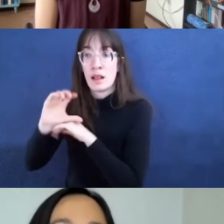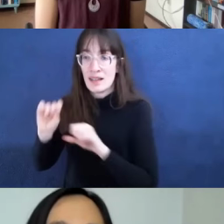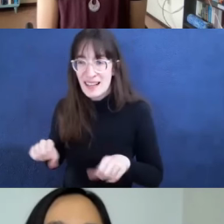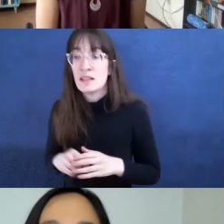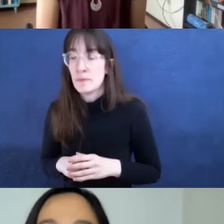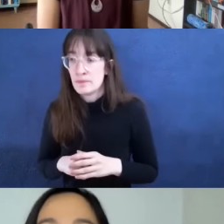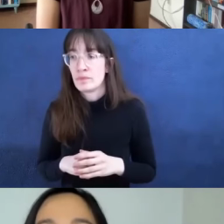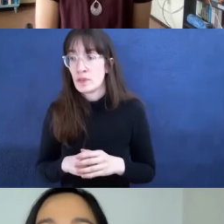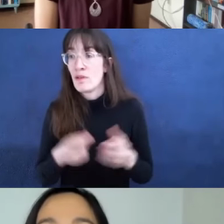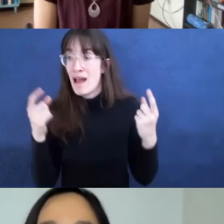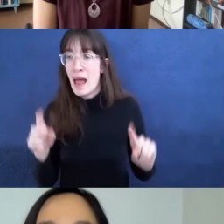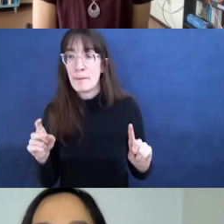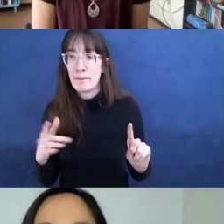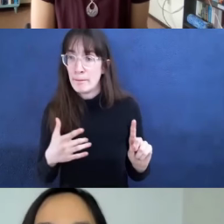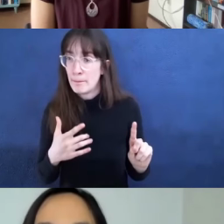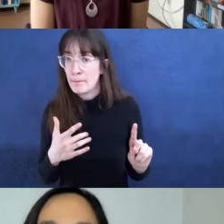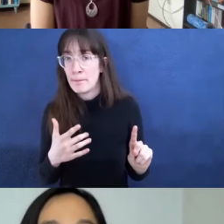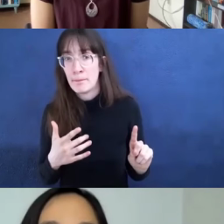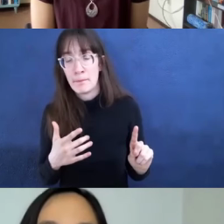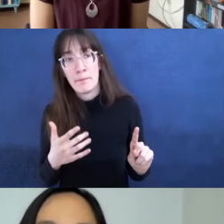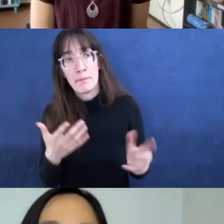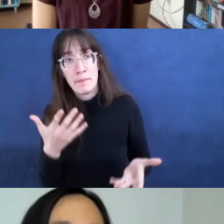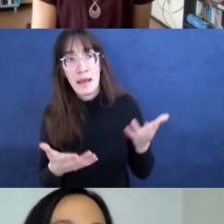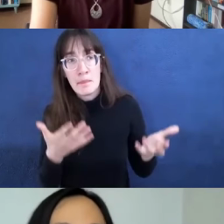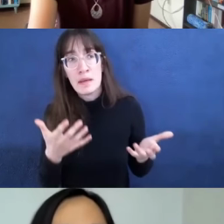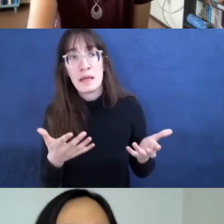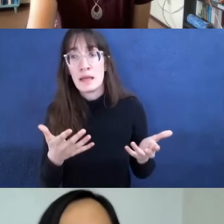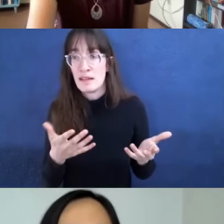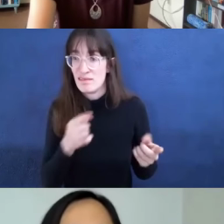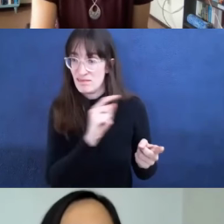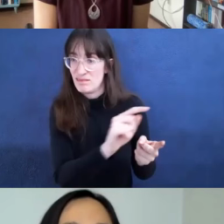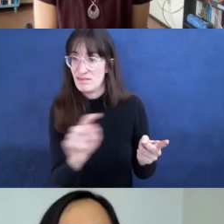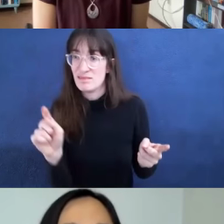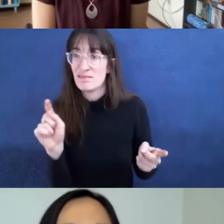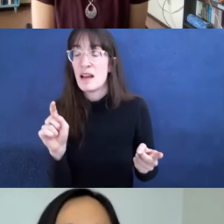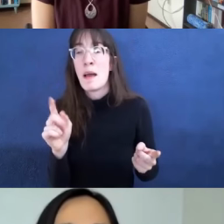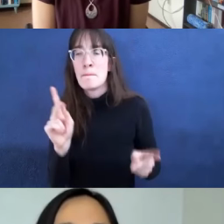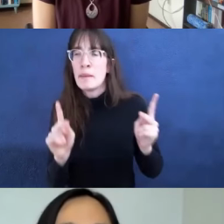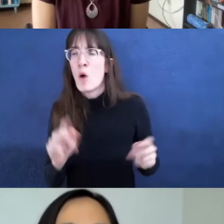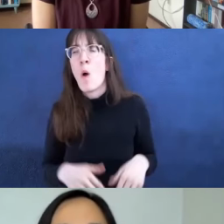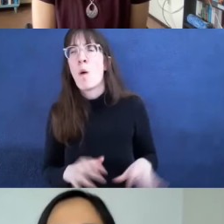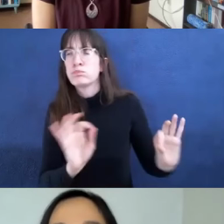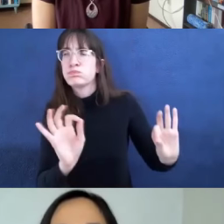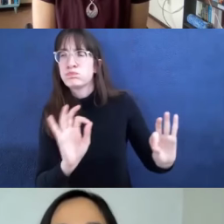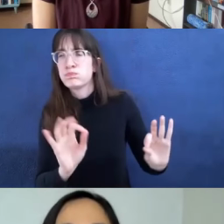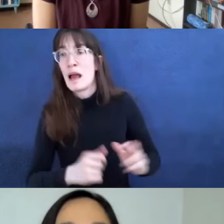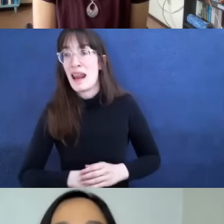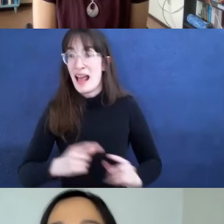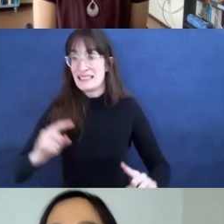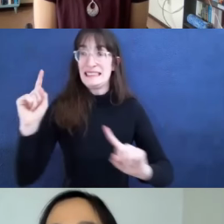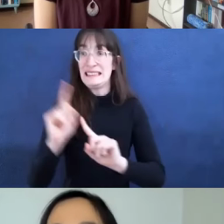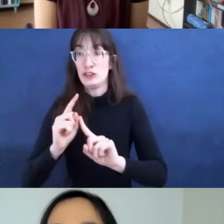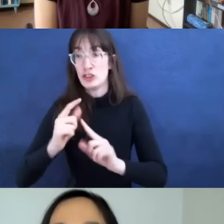feels as though people might not have had experienced like a big T, a big trauma, there are just